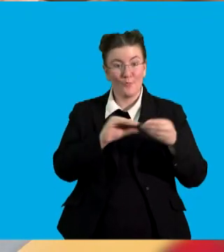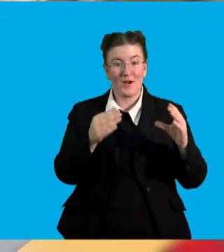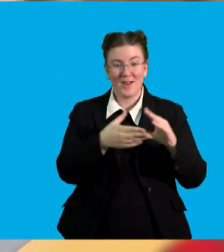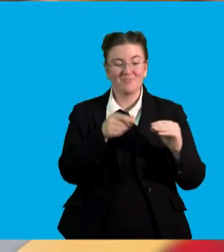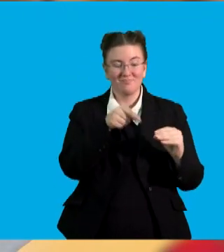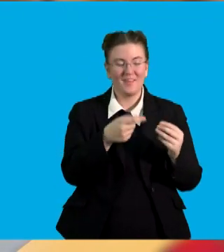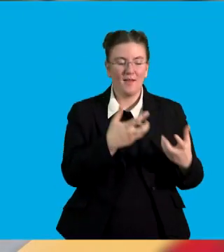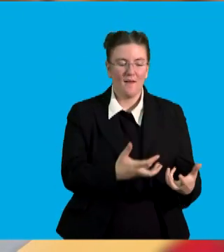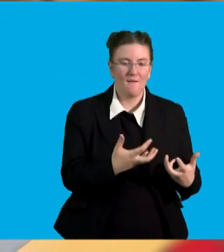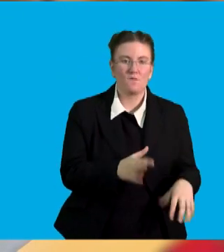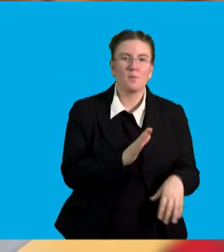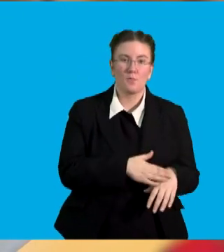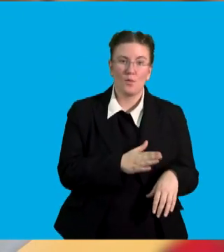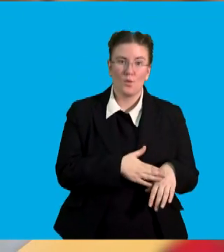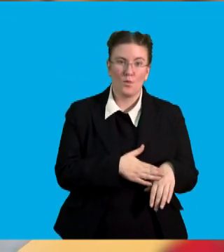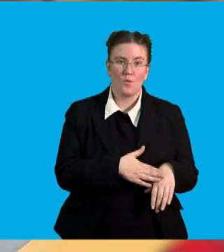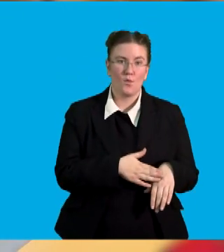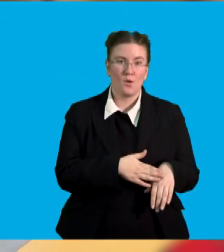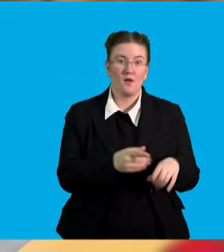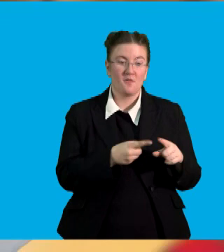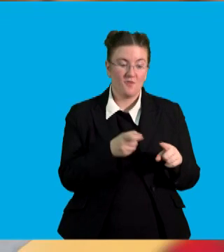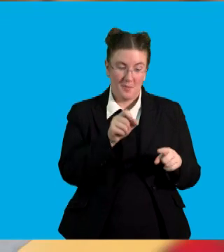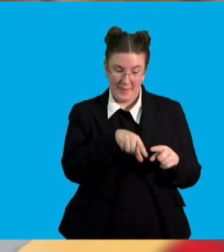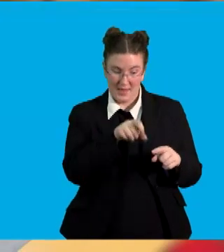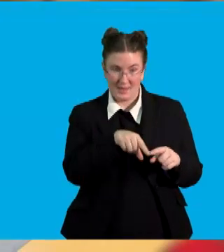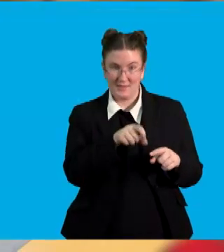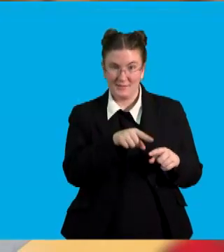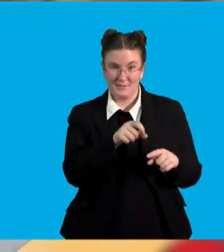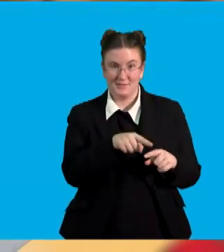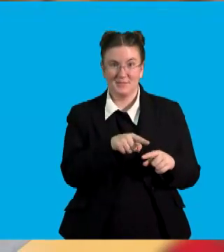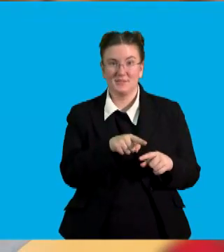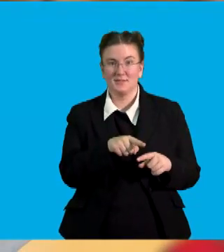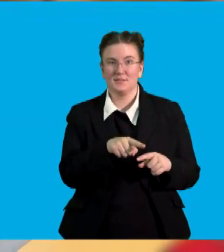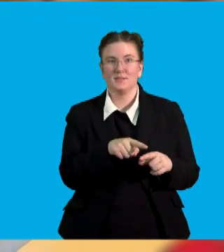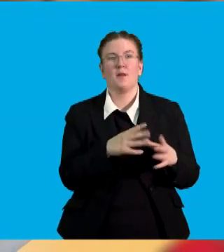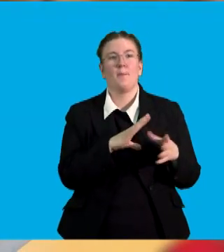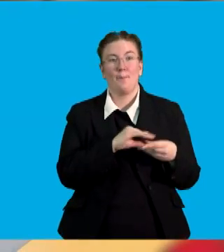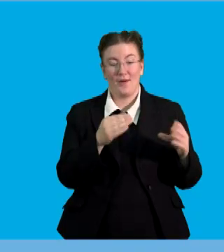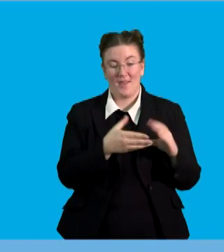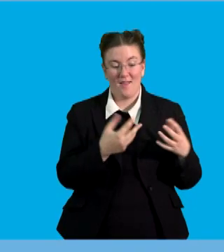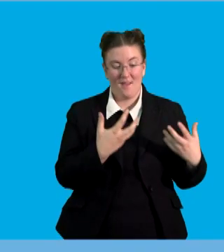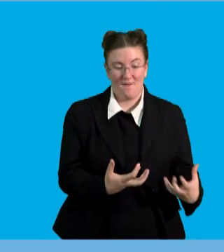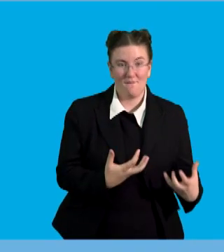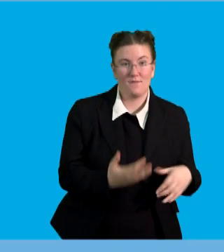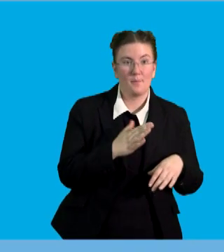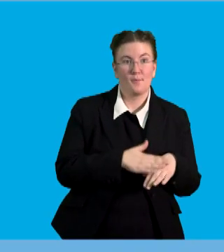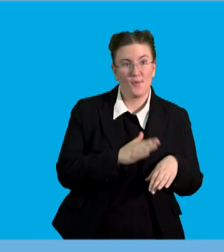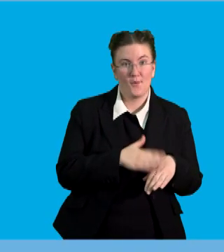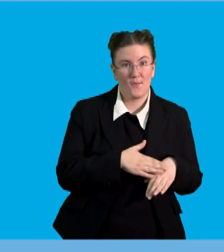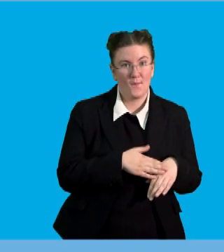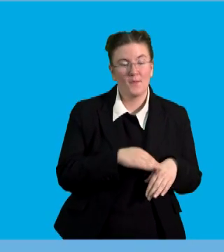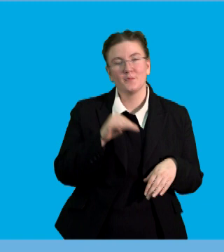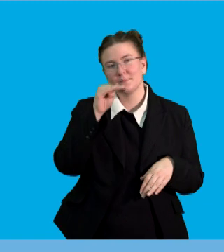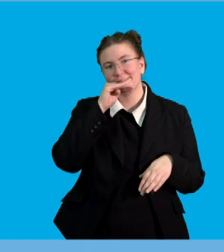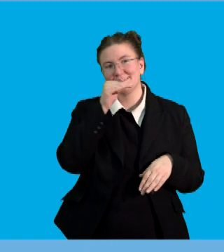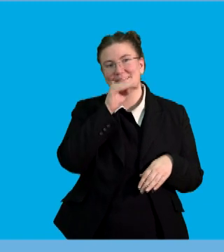than the loaf of bread. So therefore, by that, we have only that to go by, that the brick is heavier than